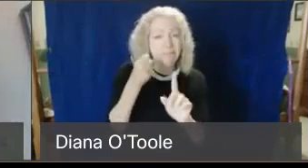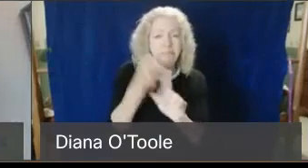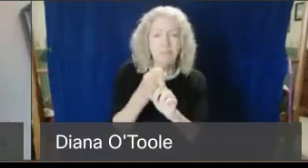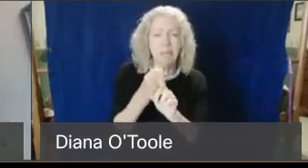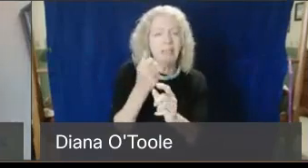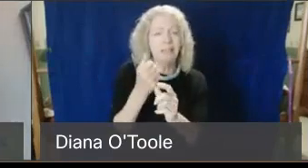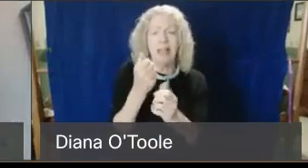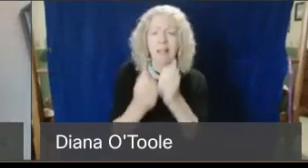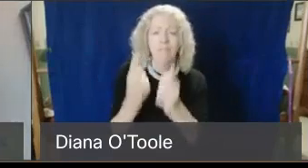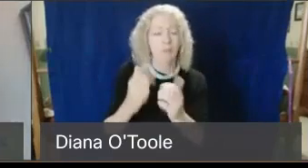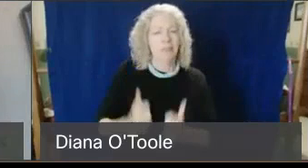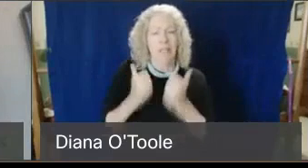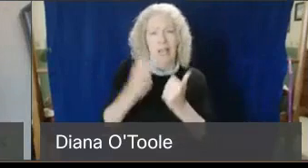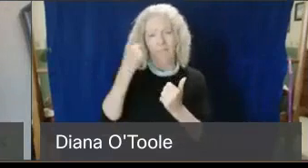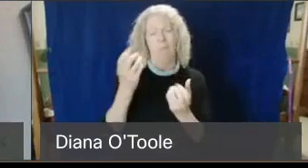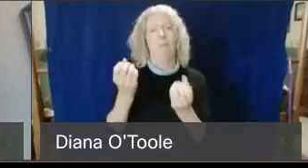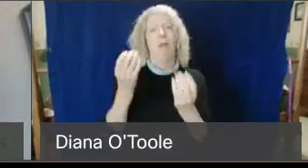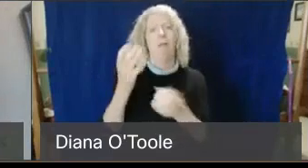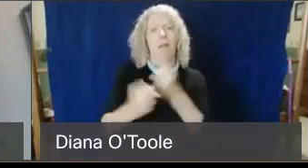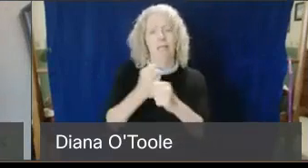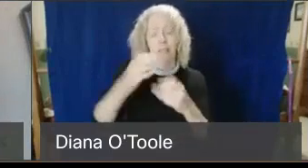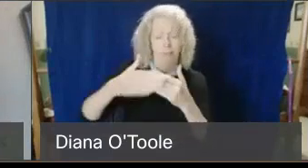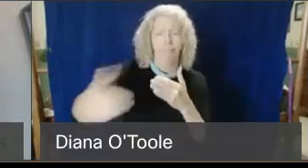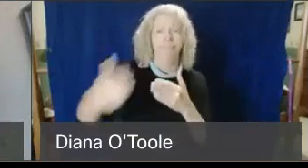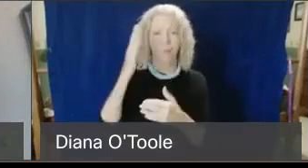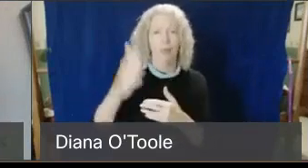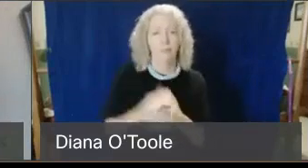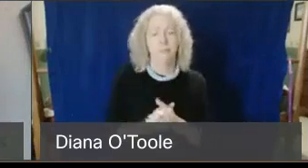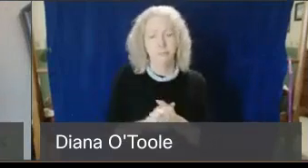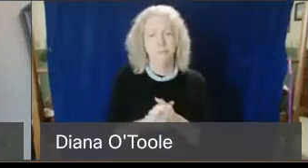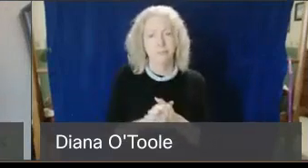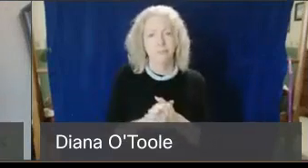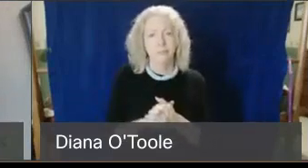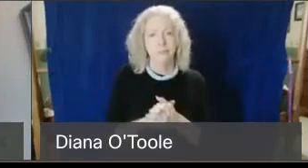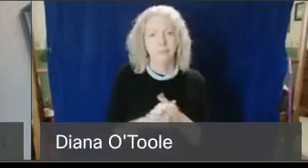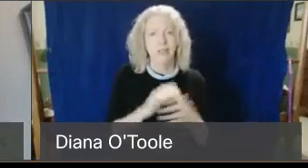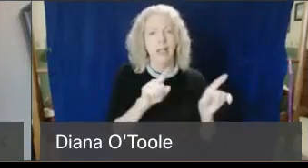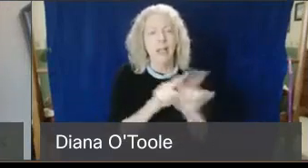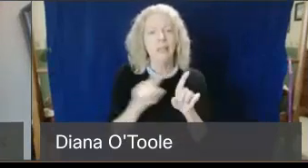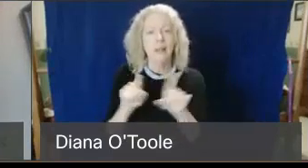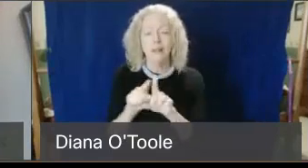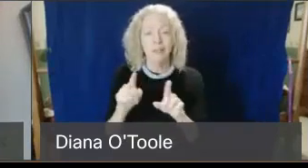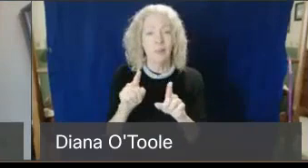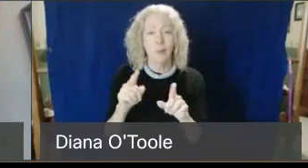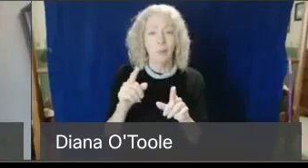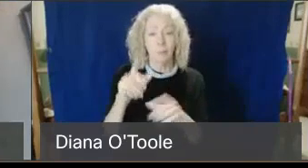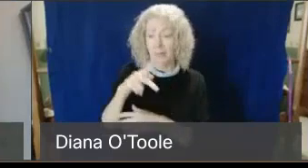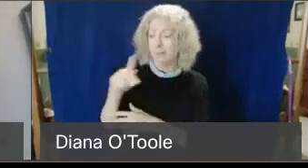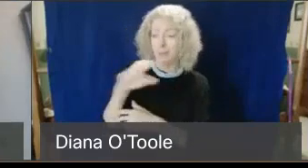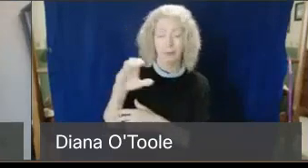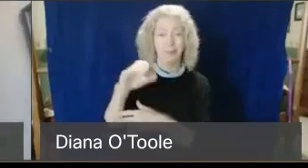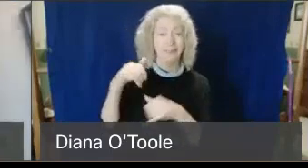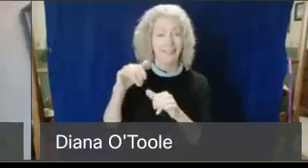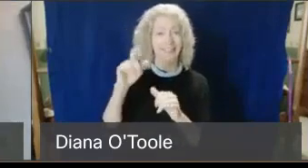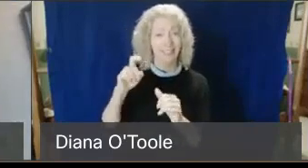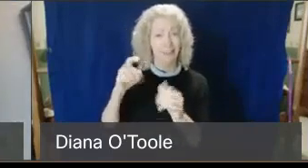this. And in the midst of all that, we have the challenge of carrying forward with our mission at Pikes Peak. And so